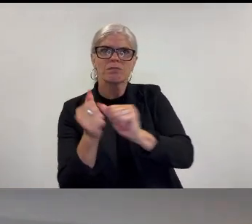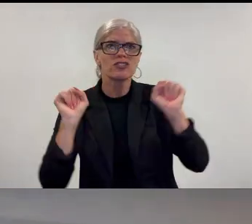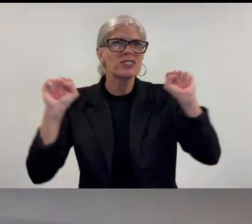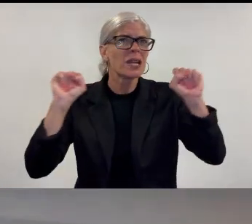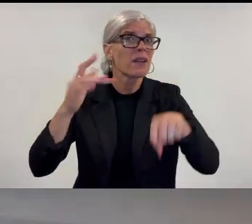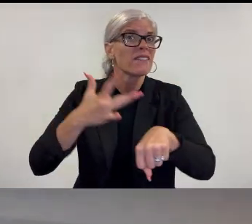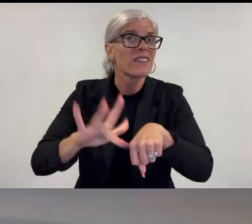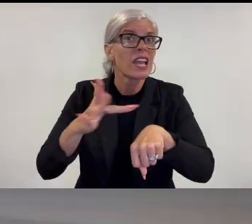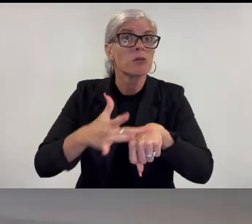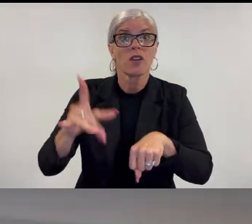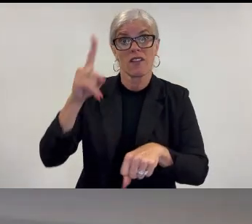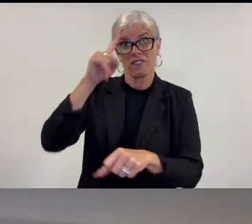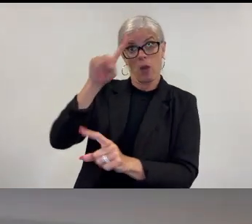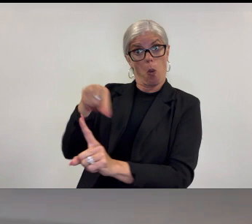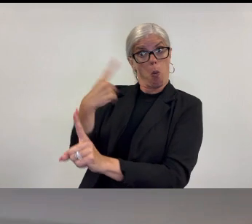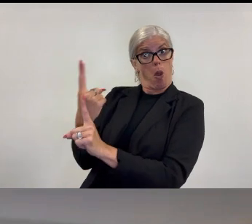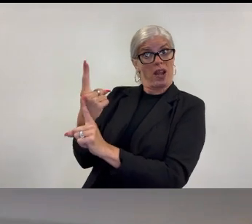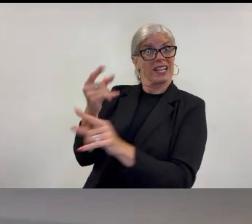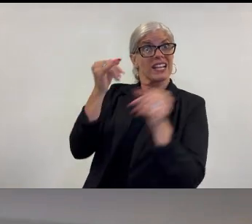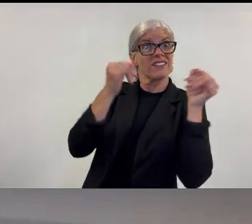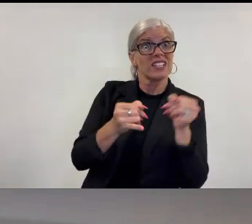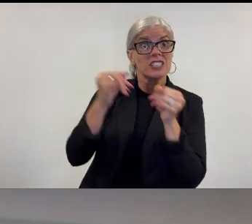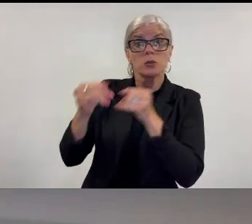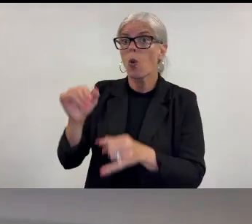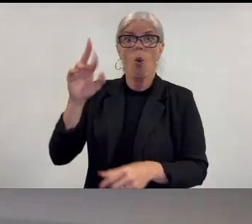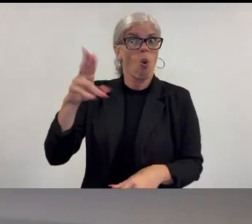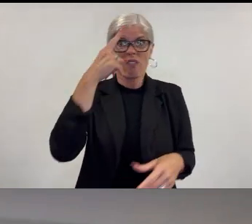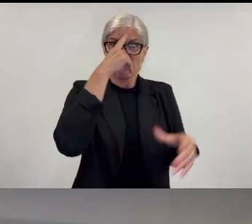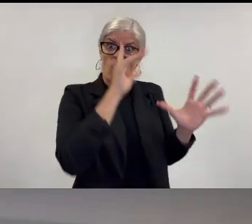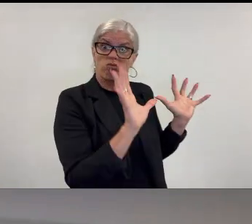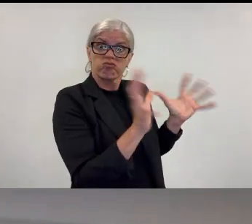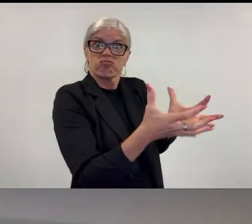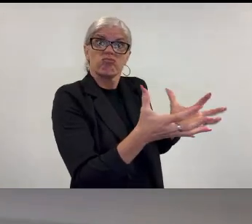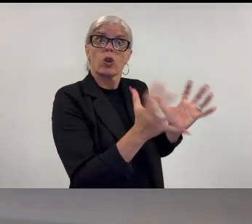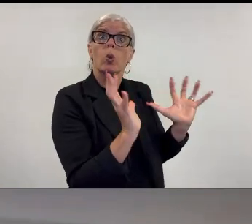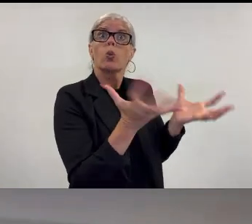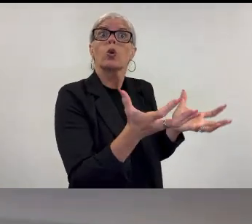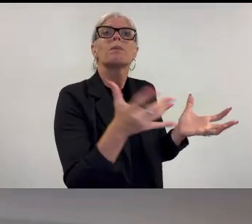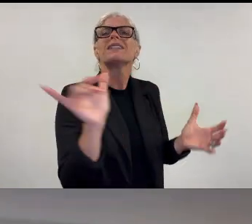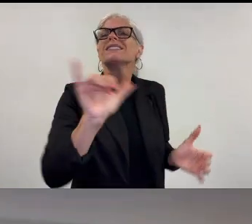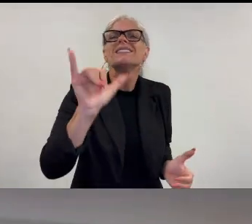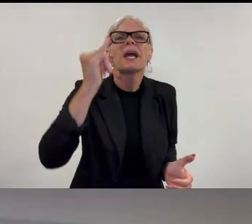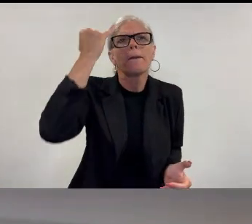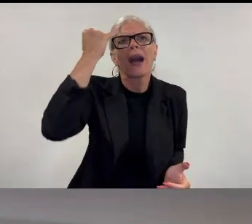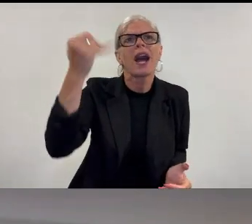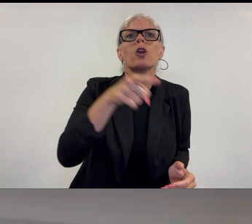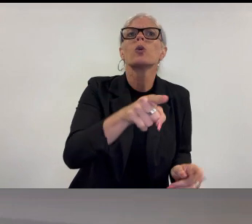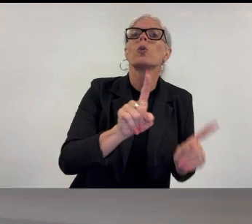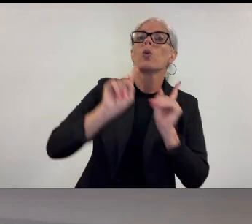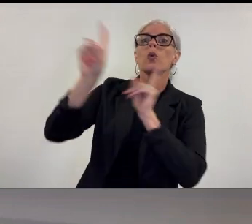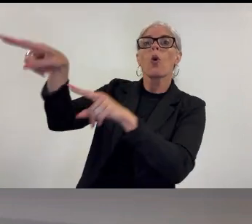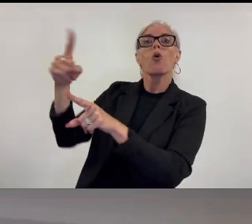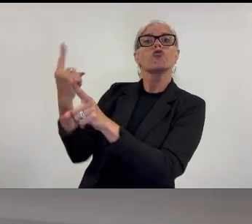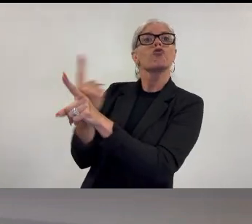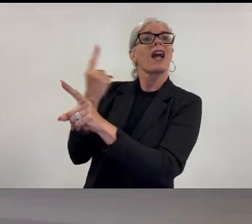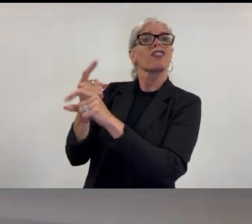that we put into an adapted gym, and they are available either